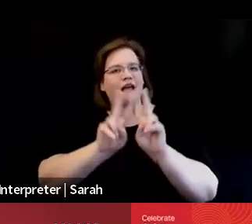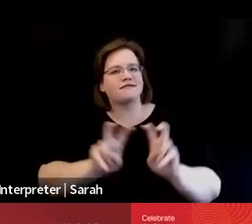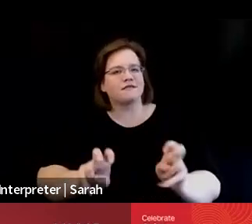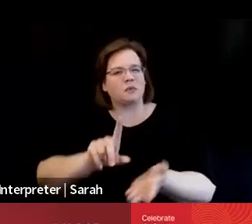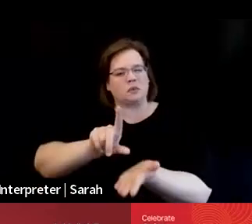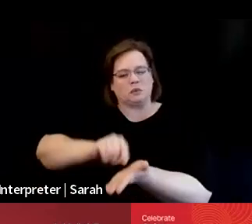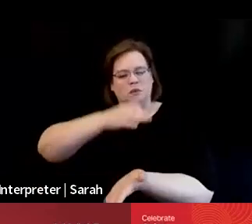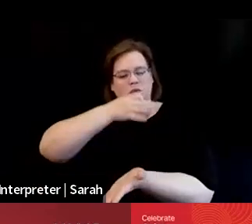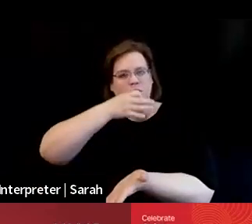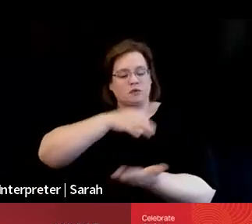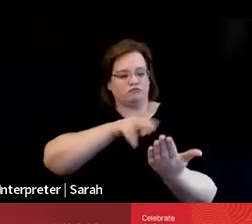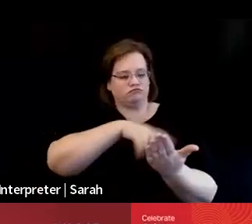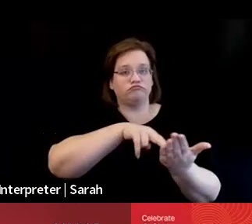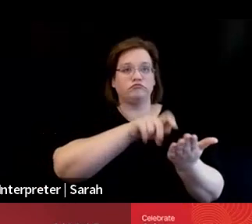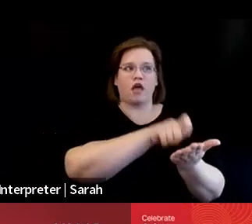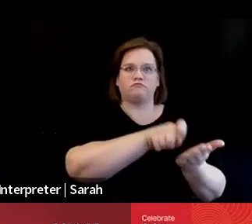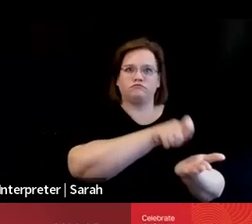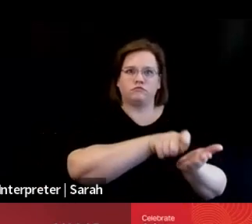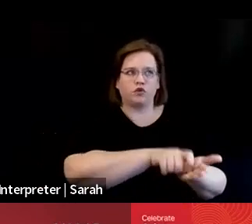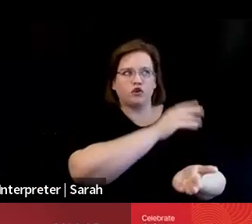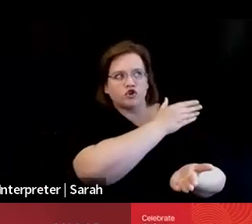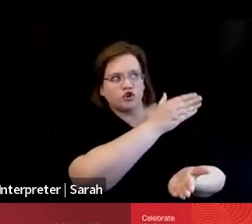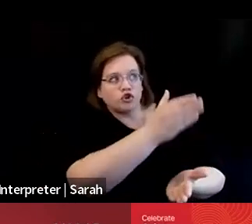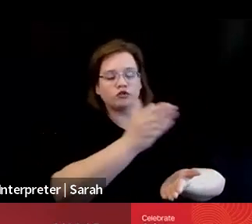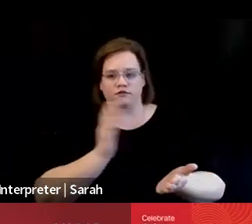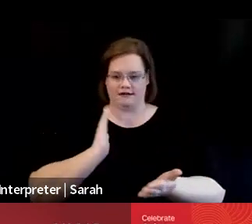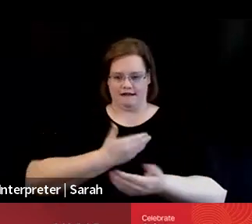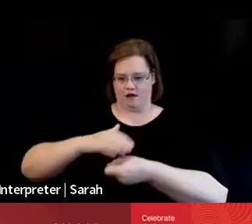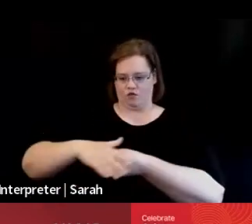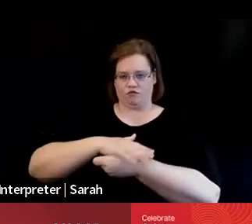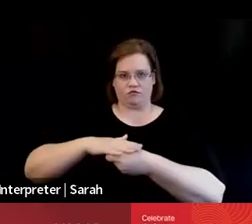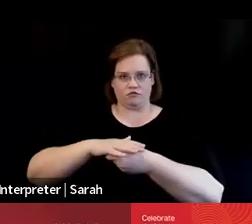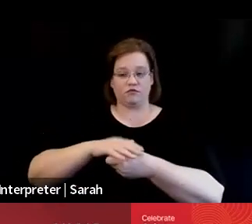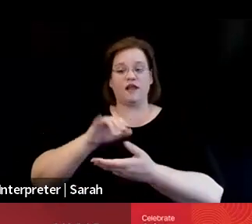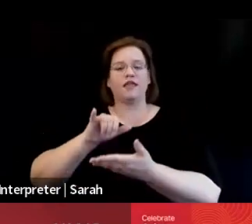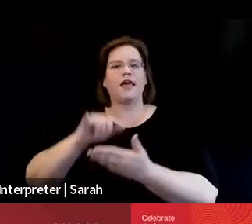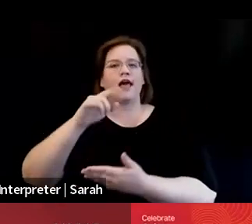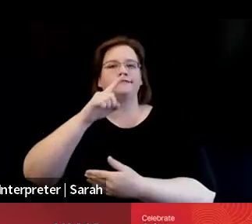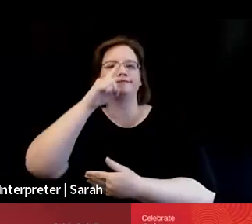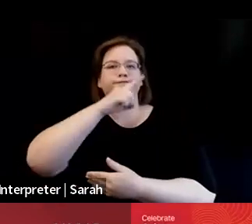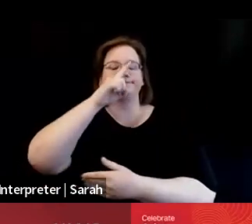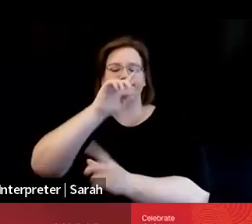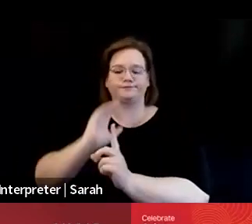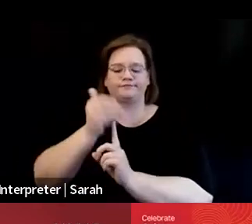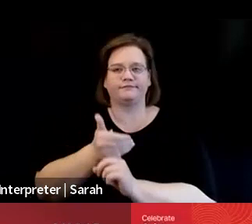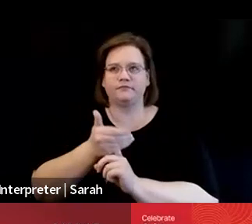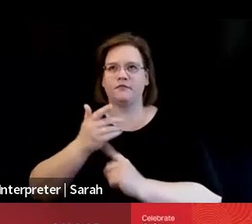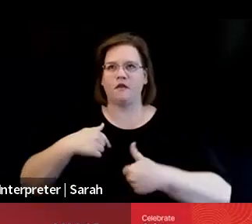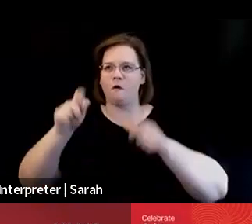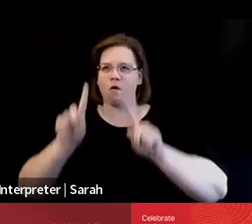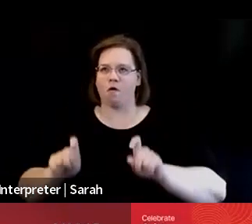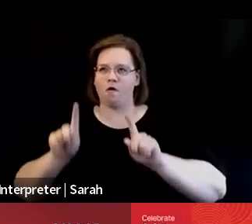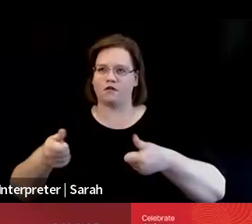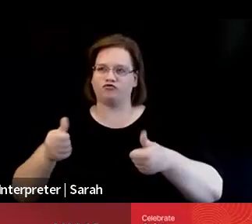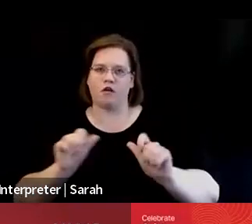at the literature as well as our own organization. And the simulated patient-provider communication training that happens tends to